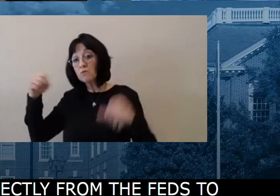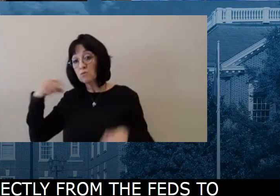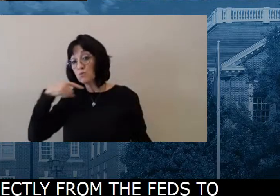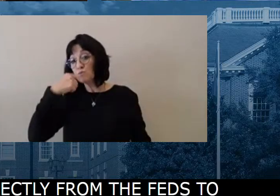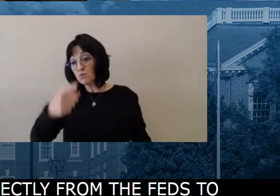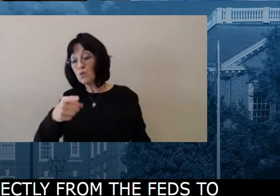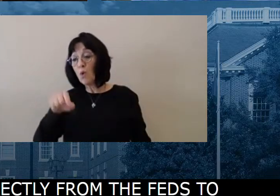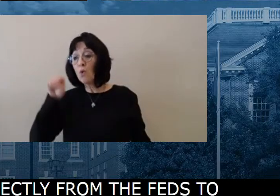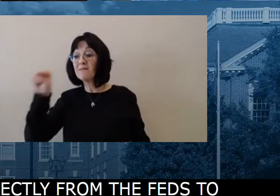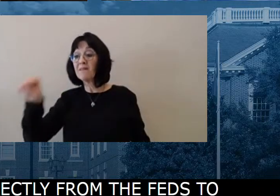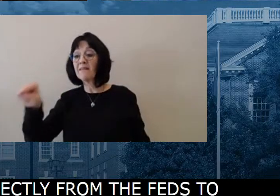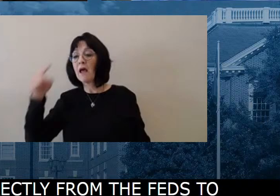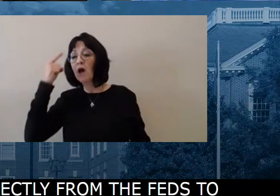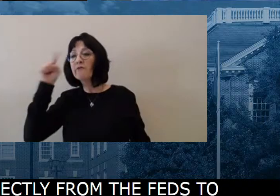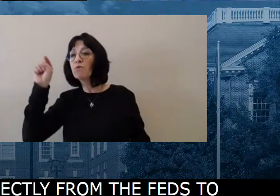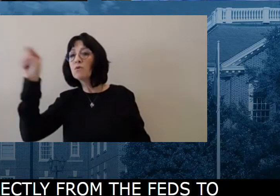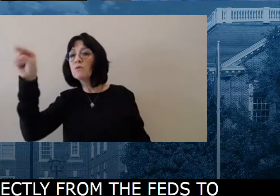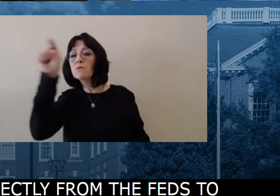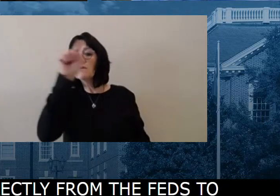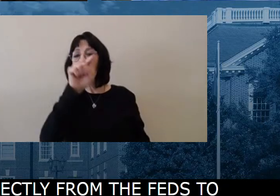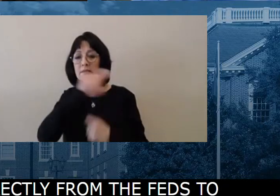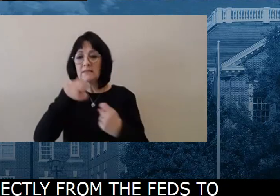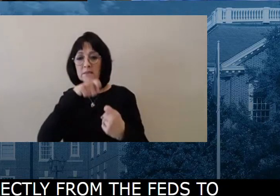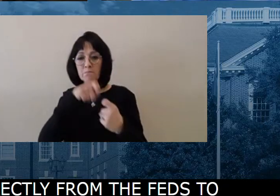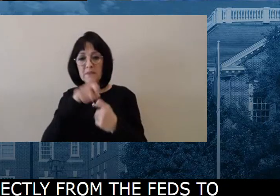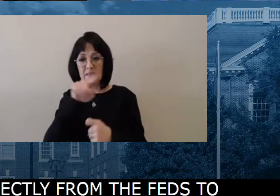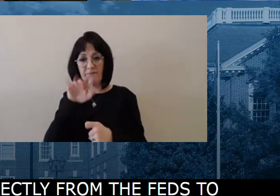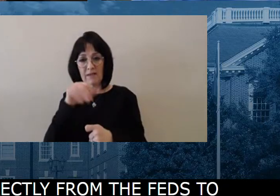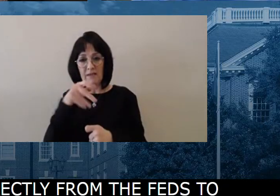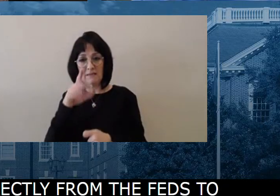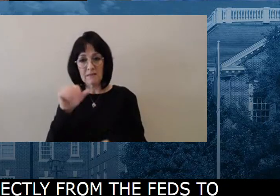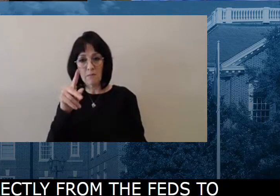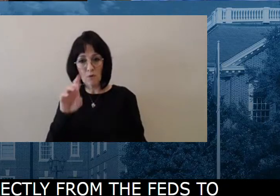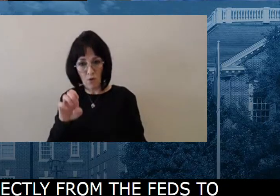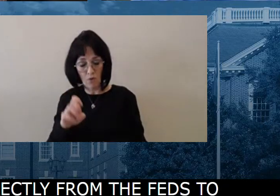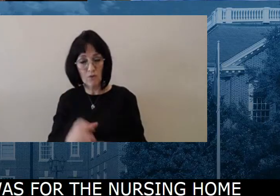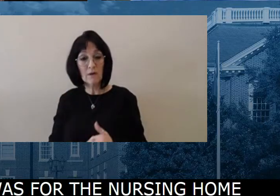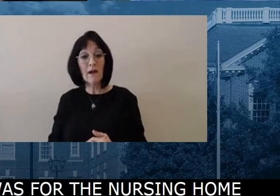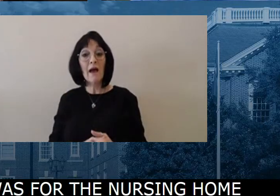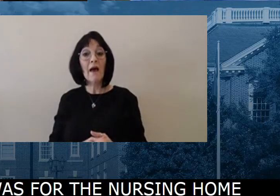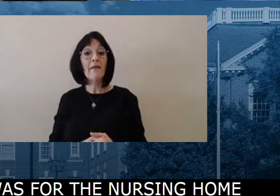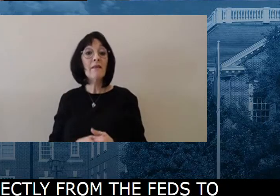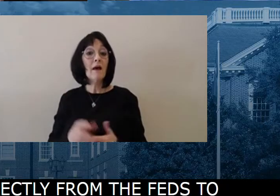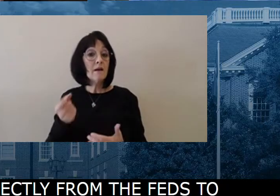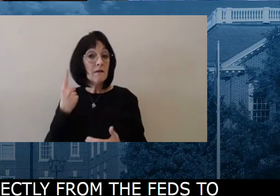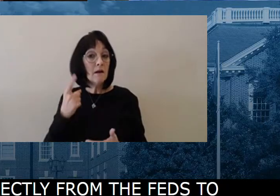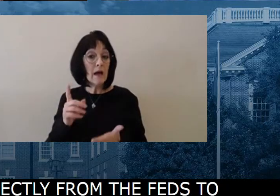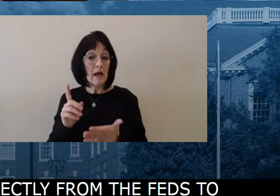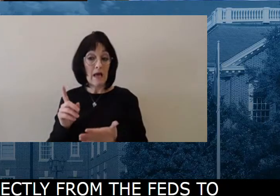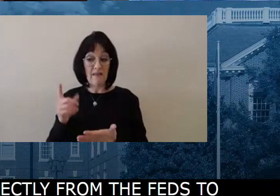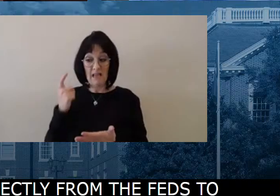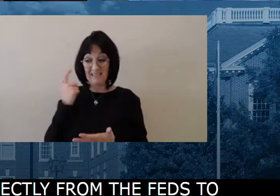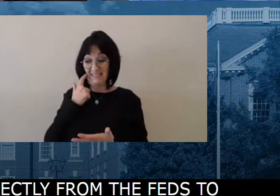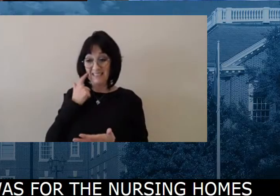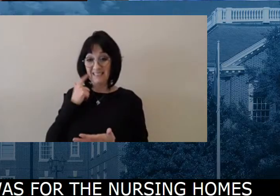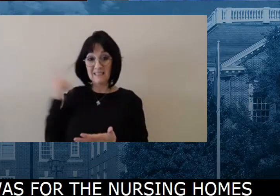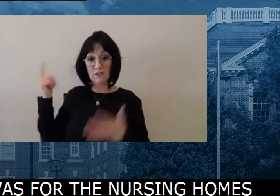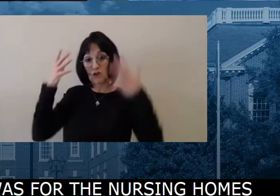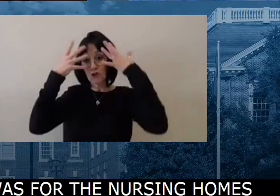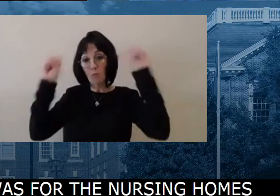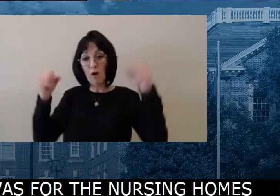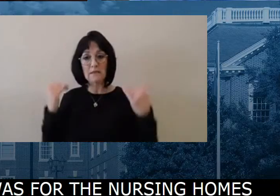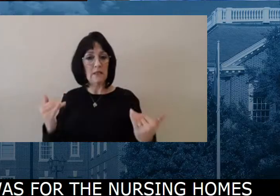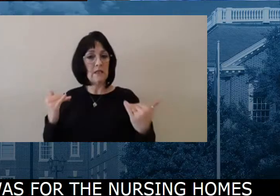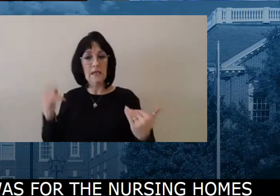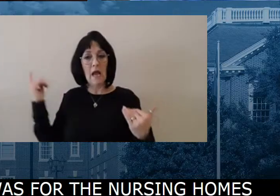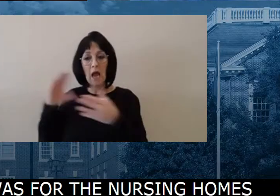codes. And then last week, he announced that he wanted it to be redirected towards educators. So that's a piece of that number